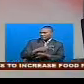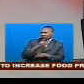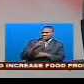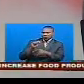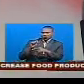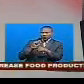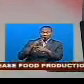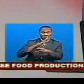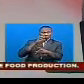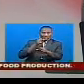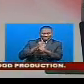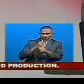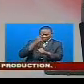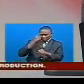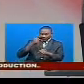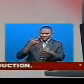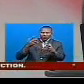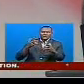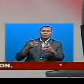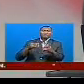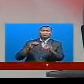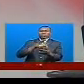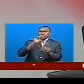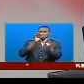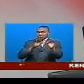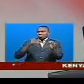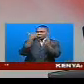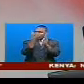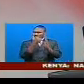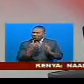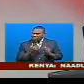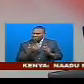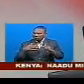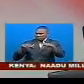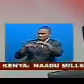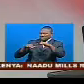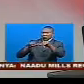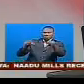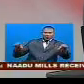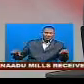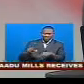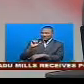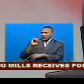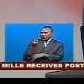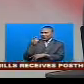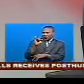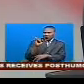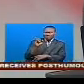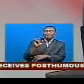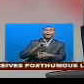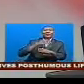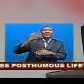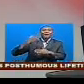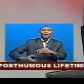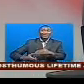A two-day training workshop on composite budgeting for heads of departments and subcommittees of the Sekondi-Takoradi Metropolitan Assembly has